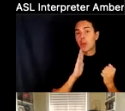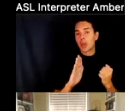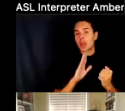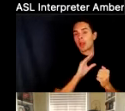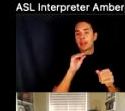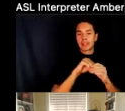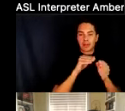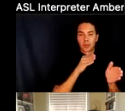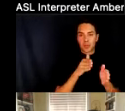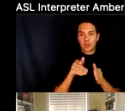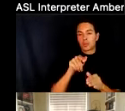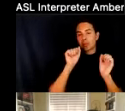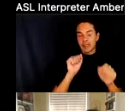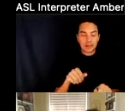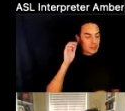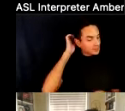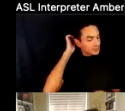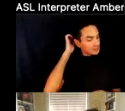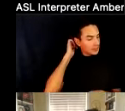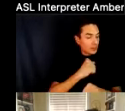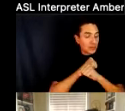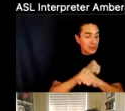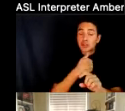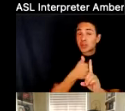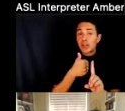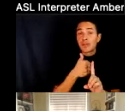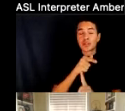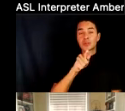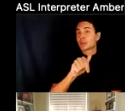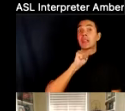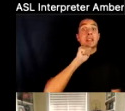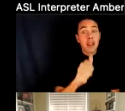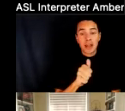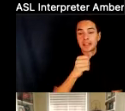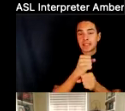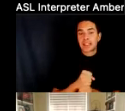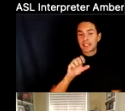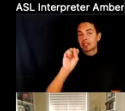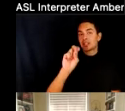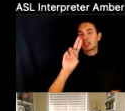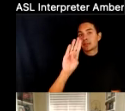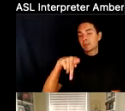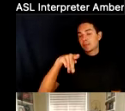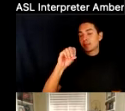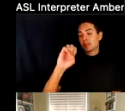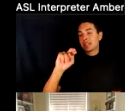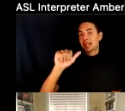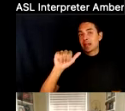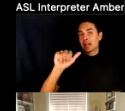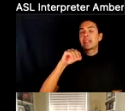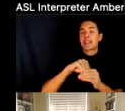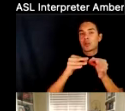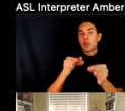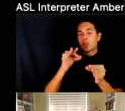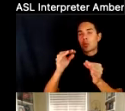ways that you can like protect yourself so you aren't getting subpoenaed into court. But again, they have to be policies